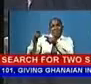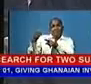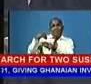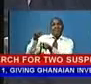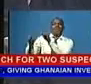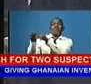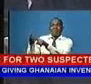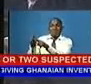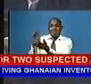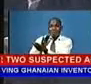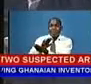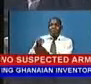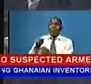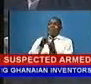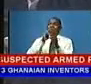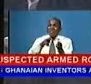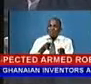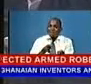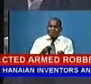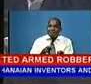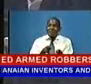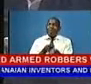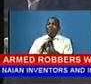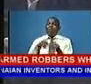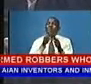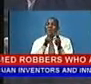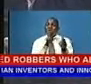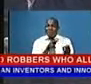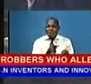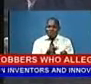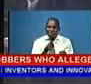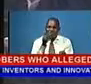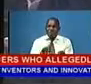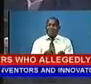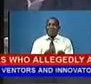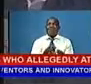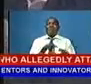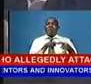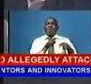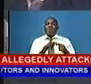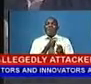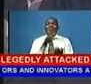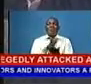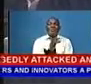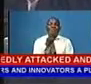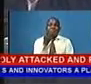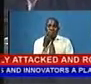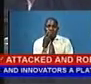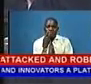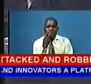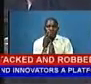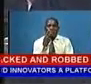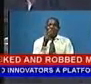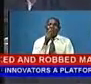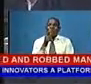cross-examination that was given, answers that were given to those cross-examination in relation to pink sheets.